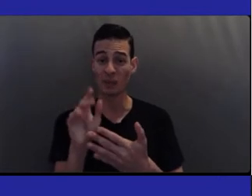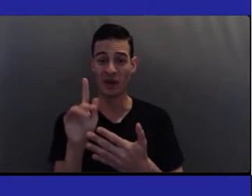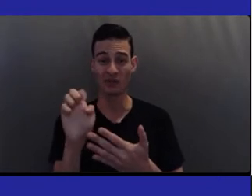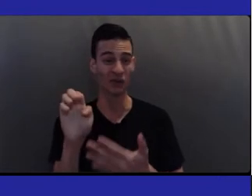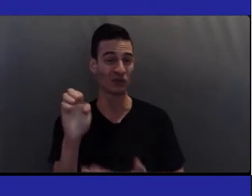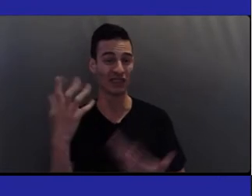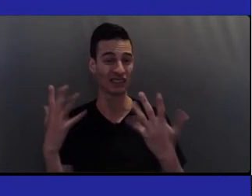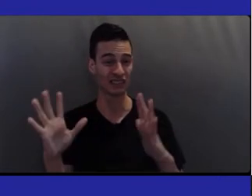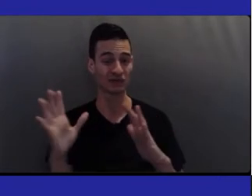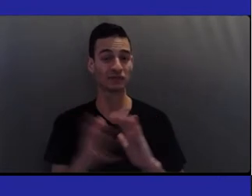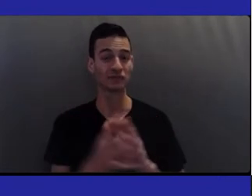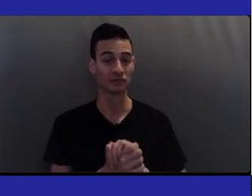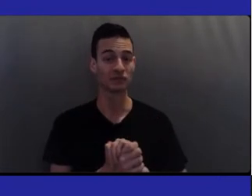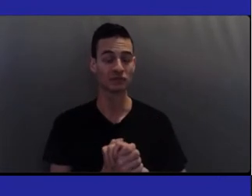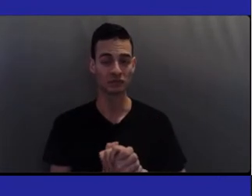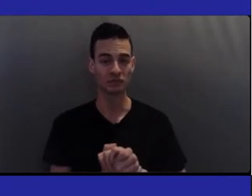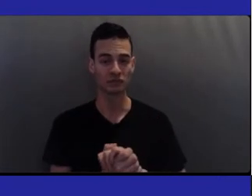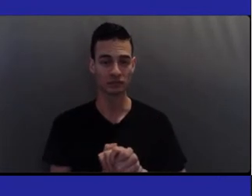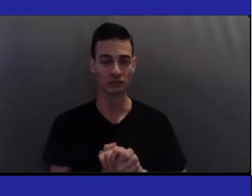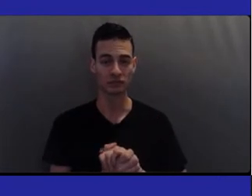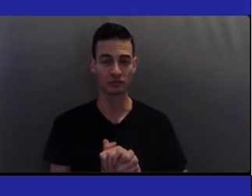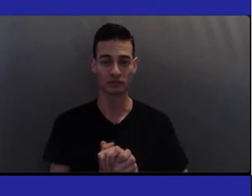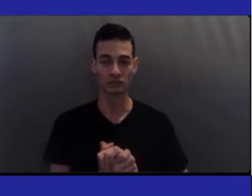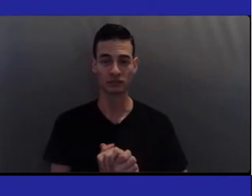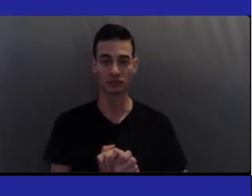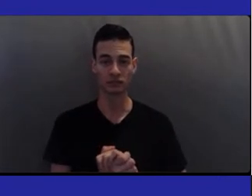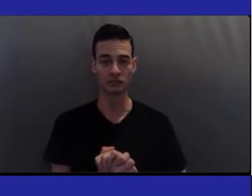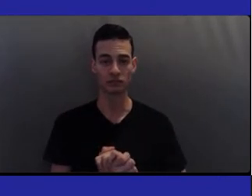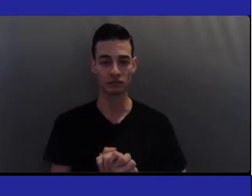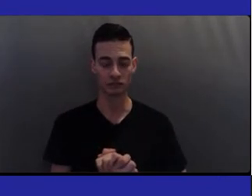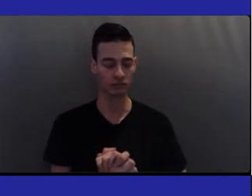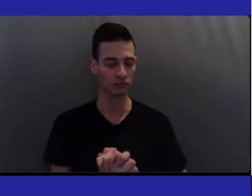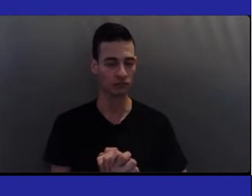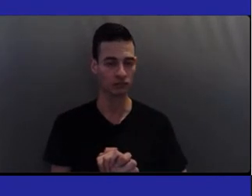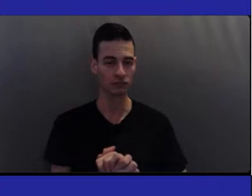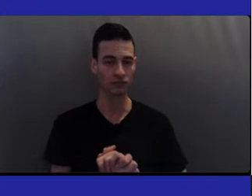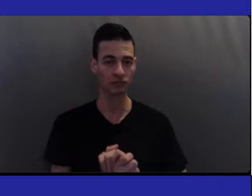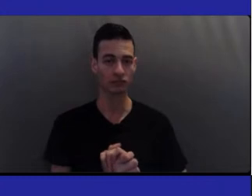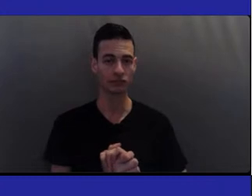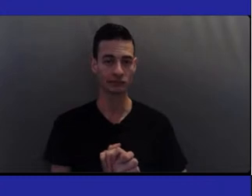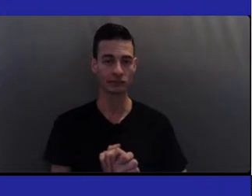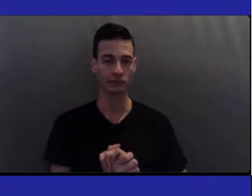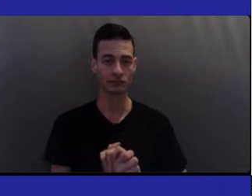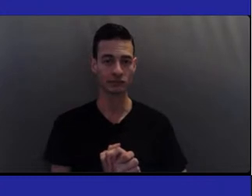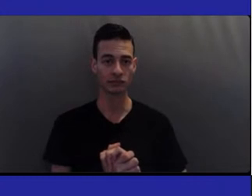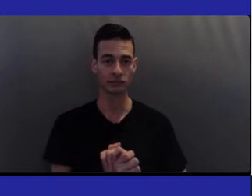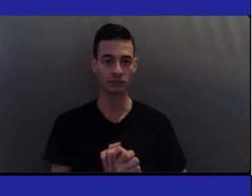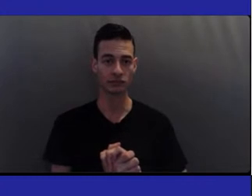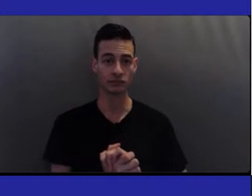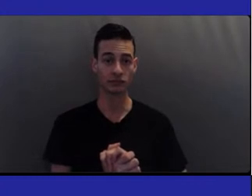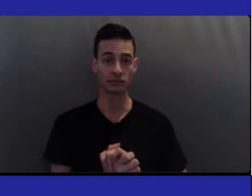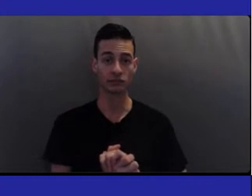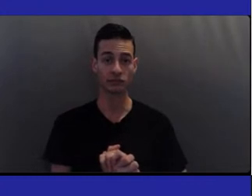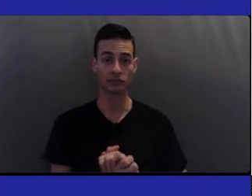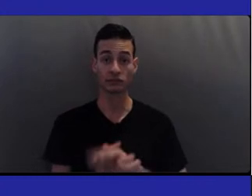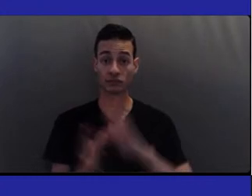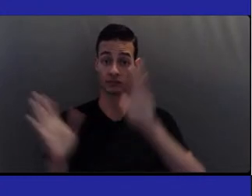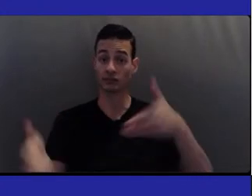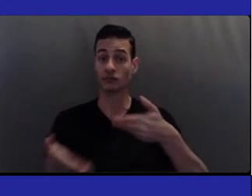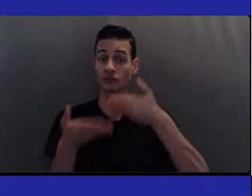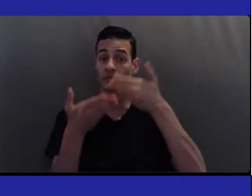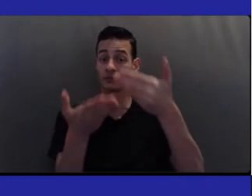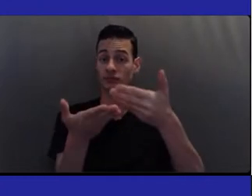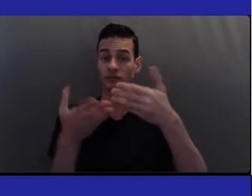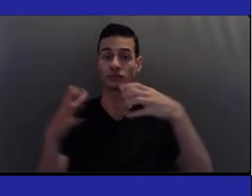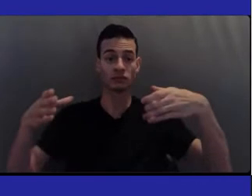$18,847,407, and is to cover design and design costs at Bellevue only. This was presented to the Capital Committee on